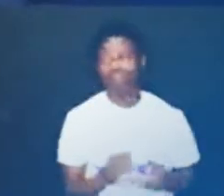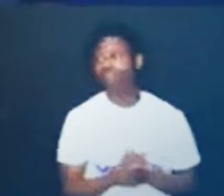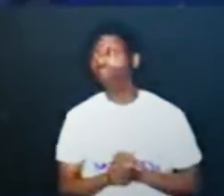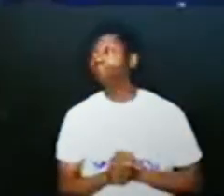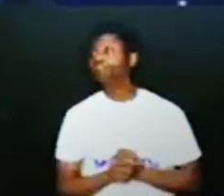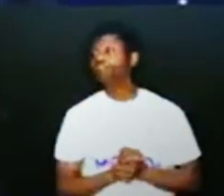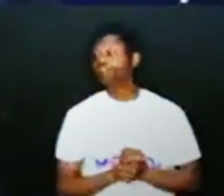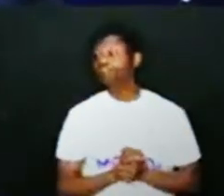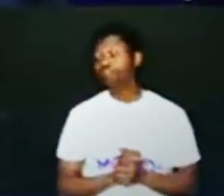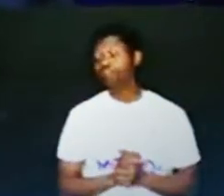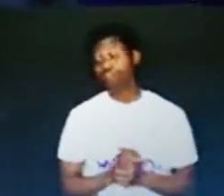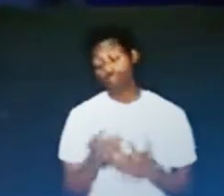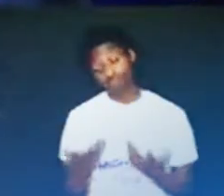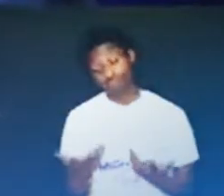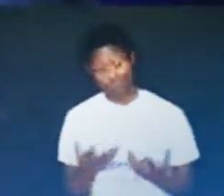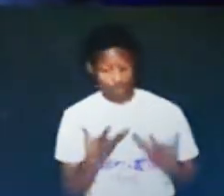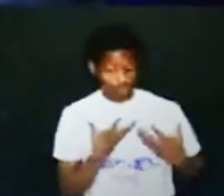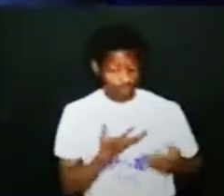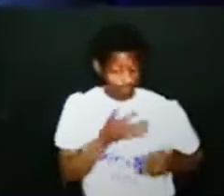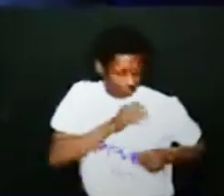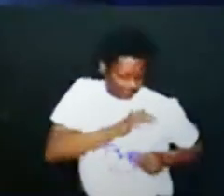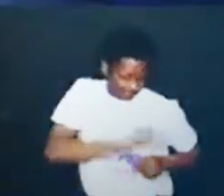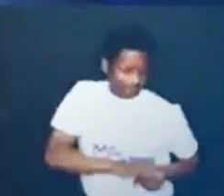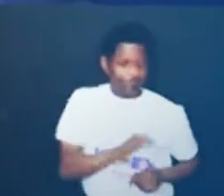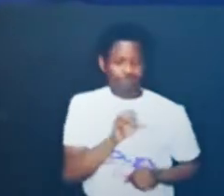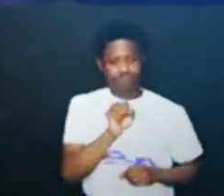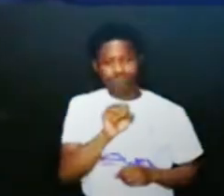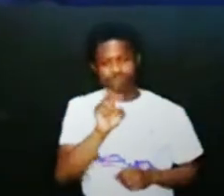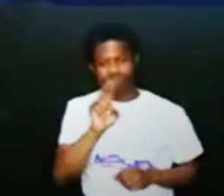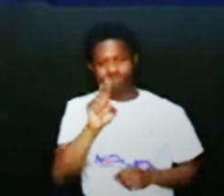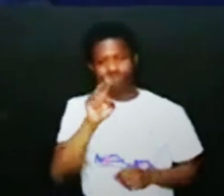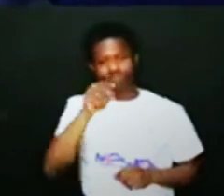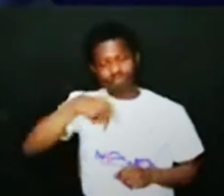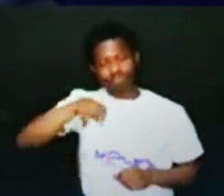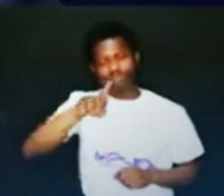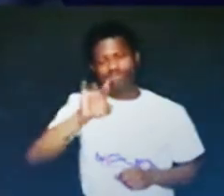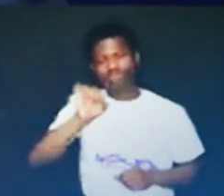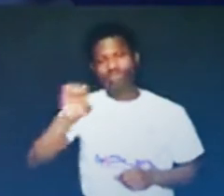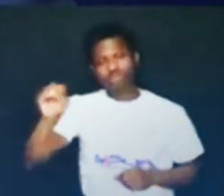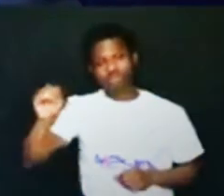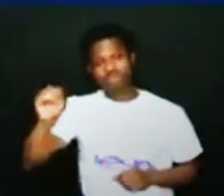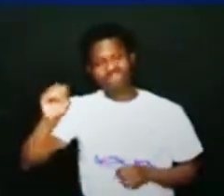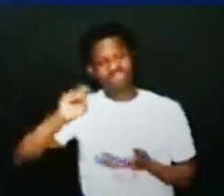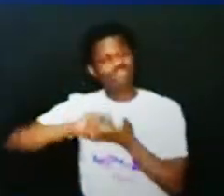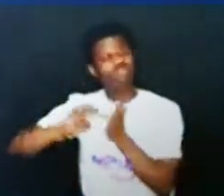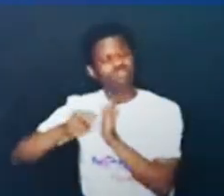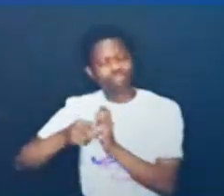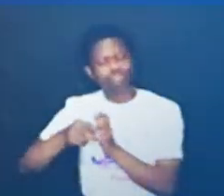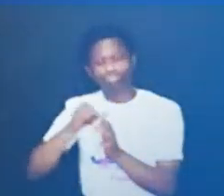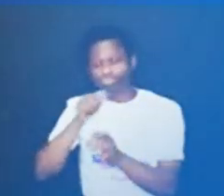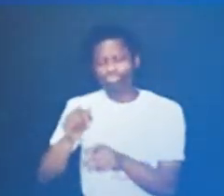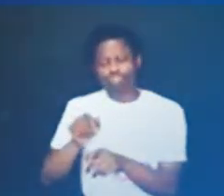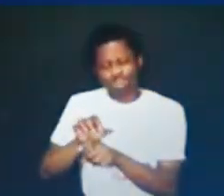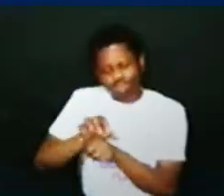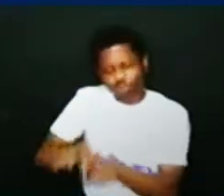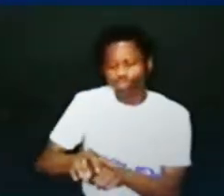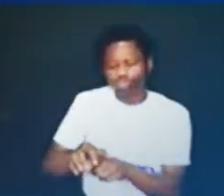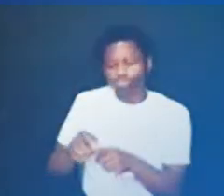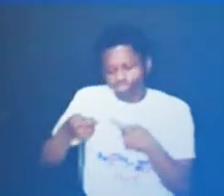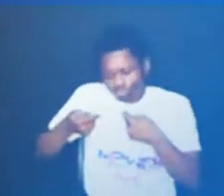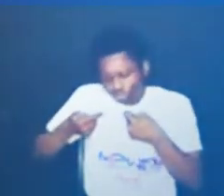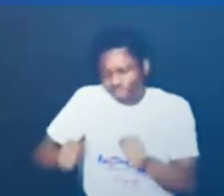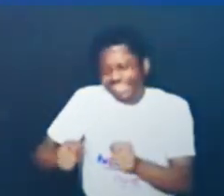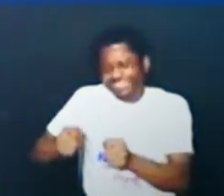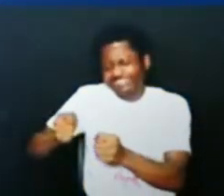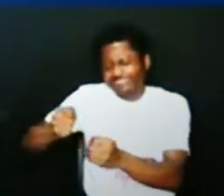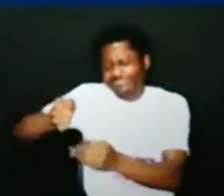Now to suppress is to forcefully try to put an end